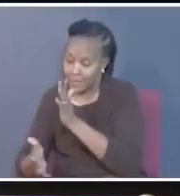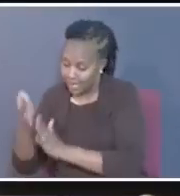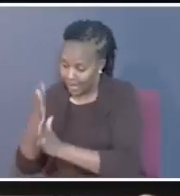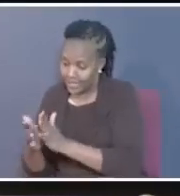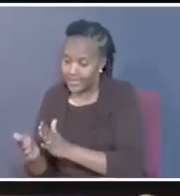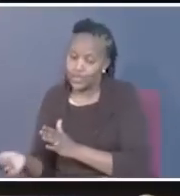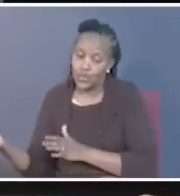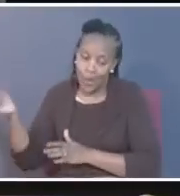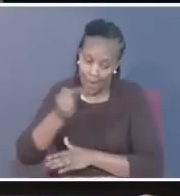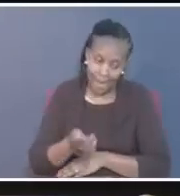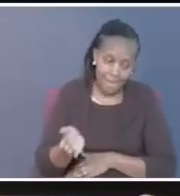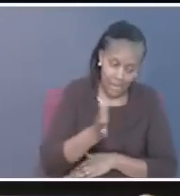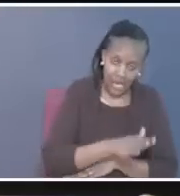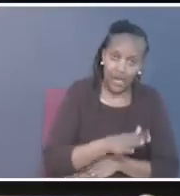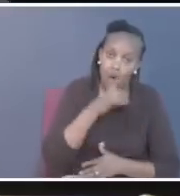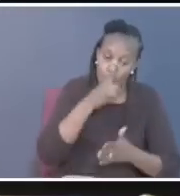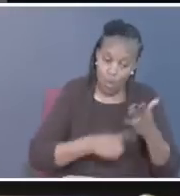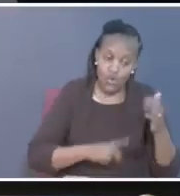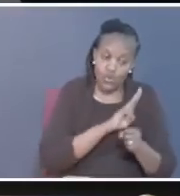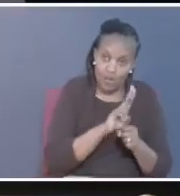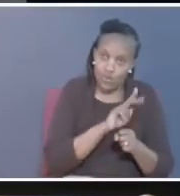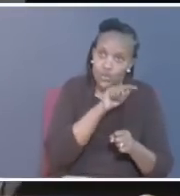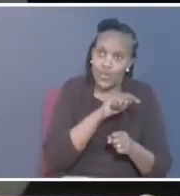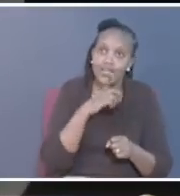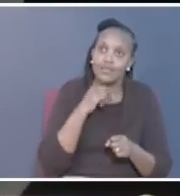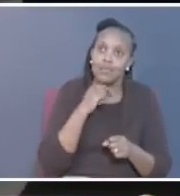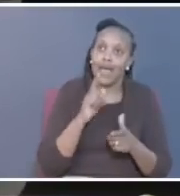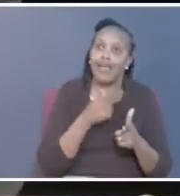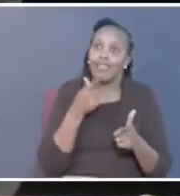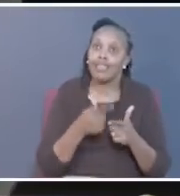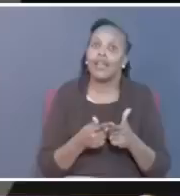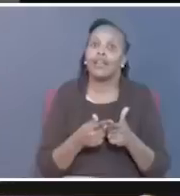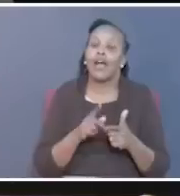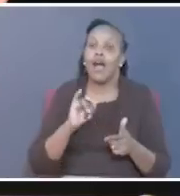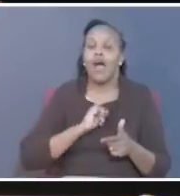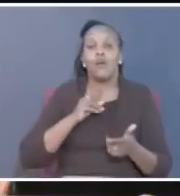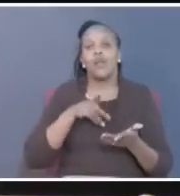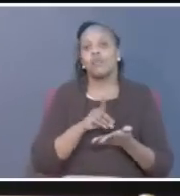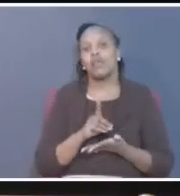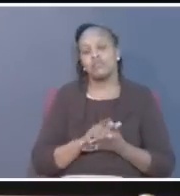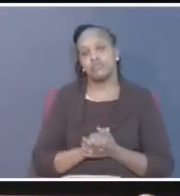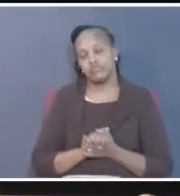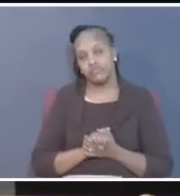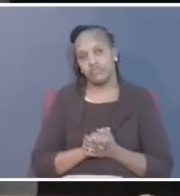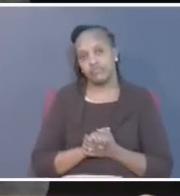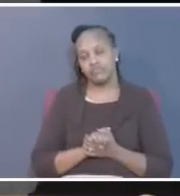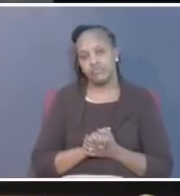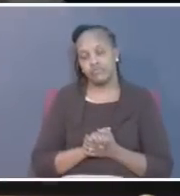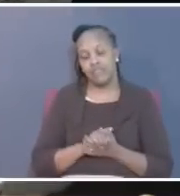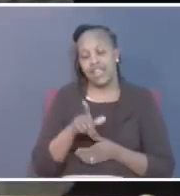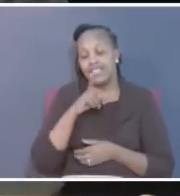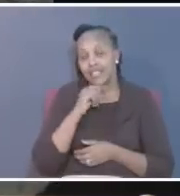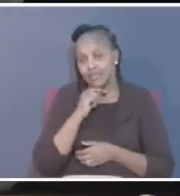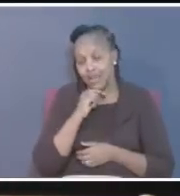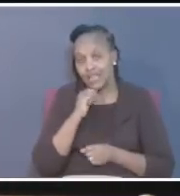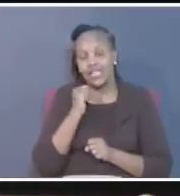that you have spent on this man, I will repay you. This Samaritan did what he could with